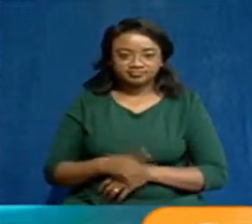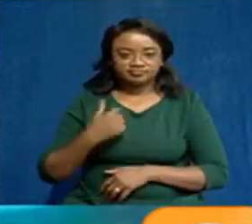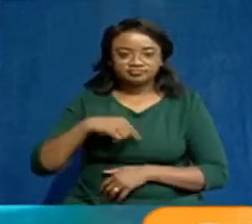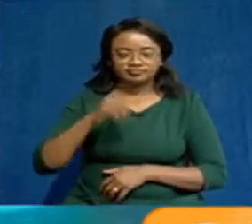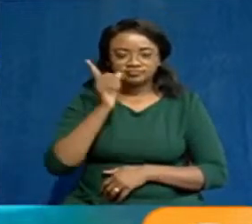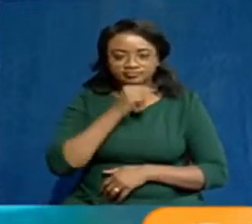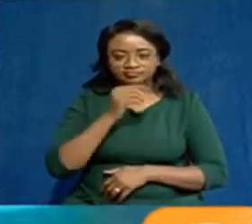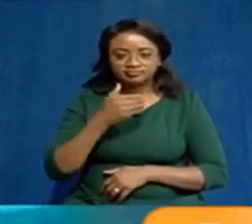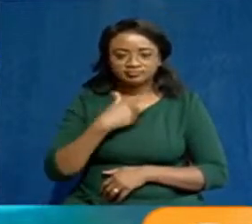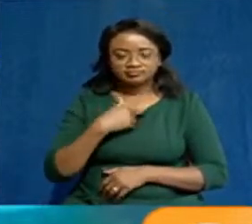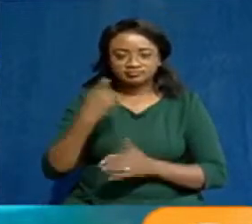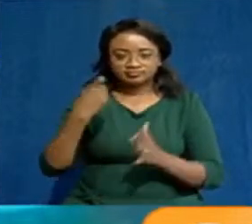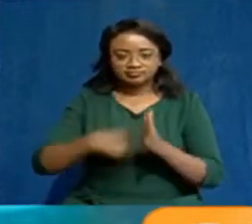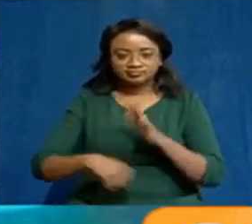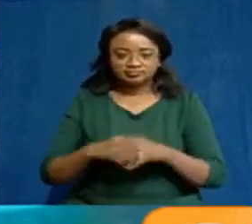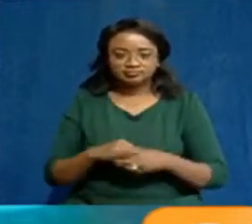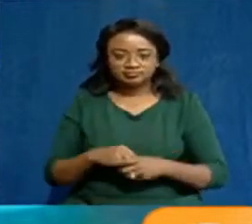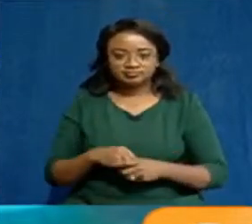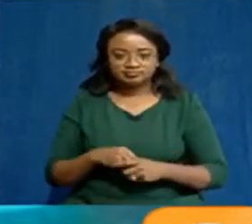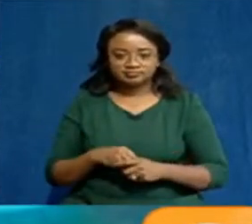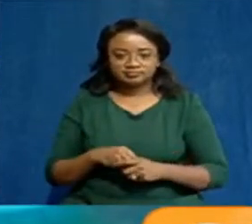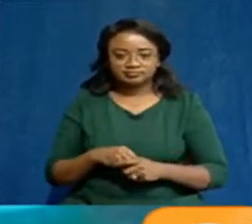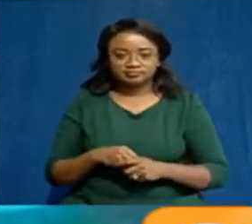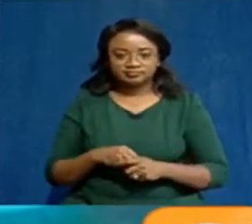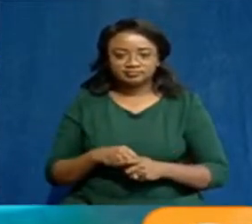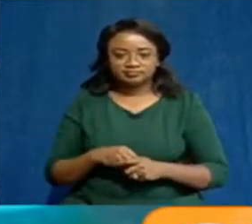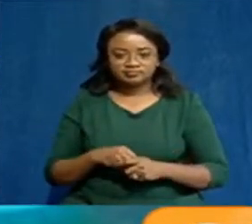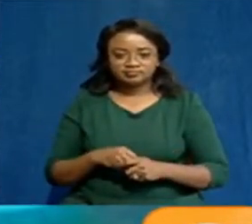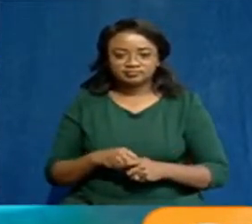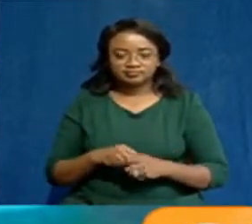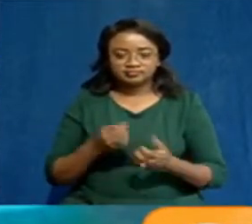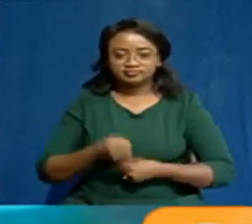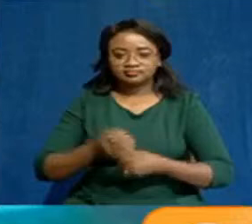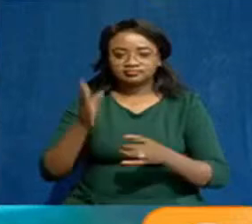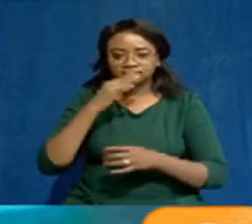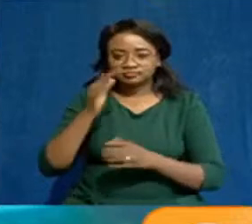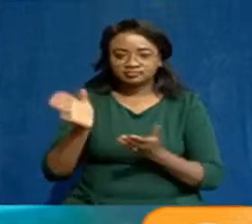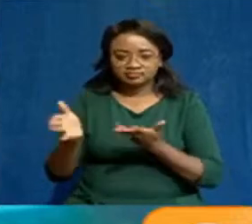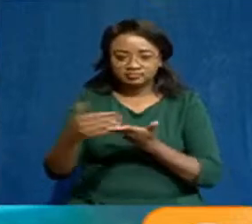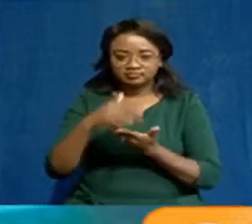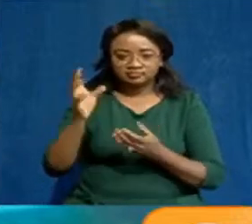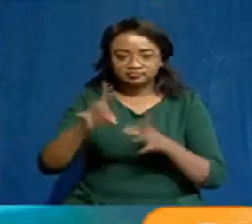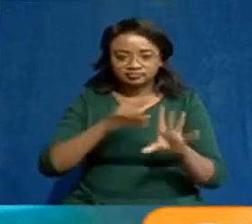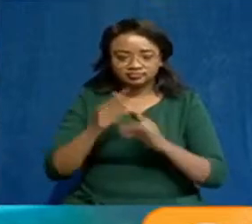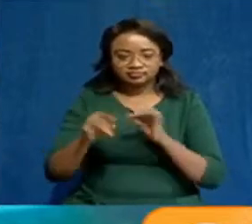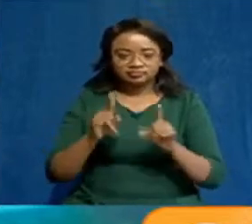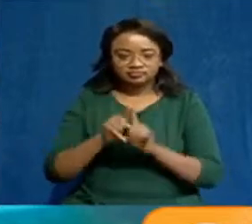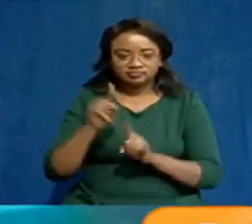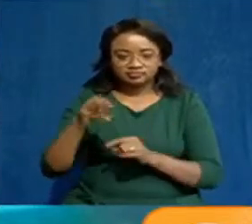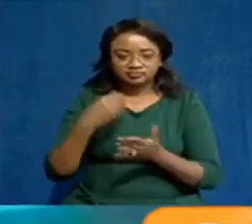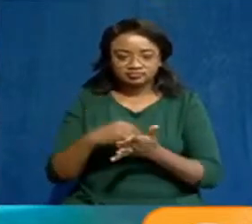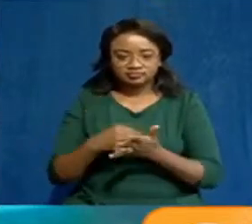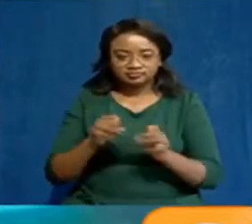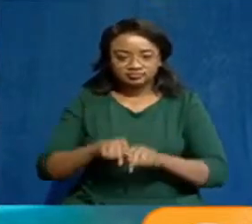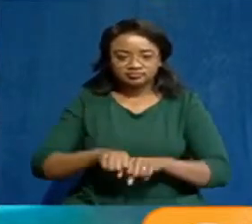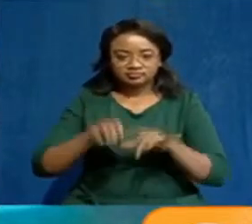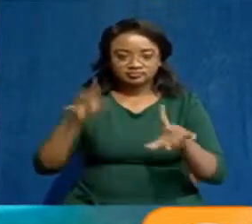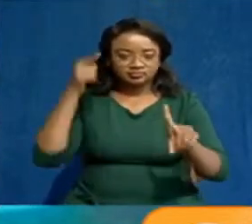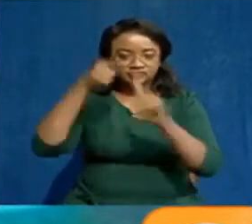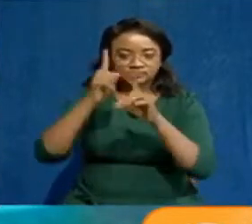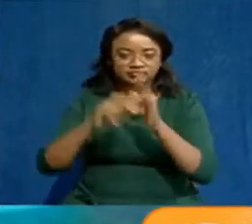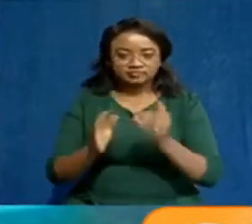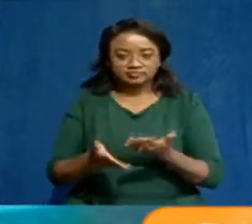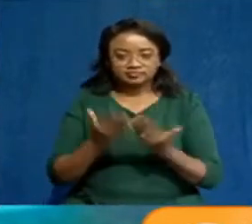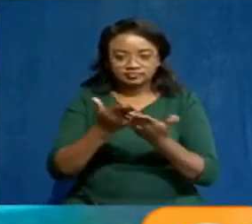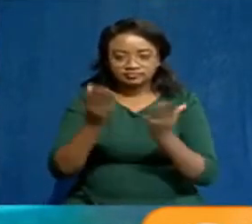already given by the producers to the waste pickers. And the price is graduated such that there is that money that is